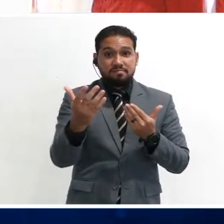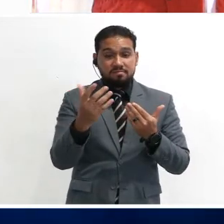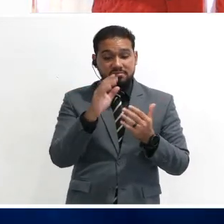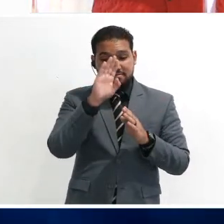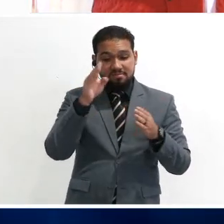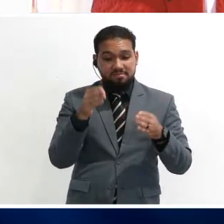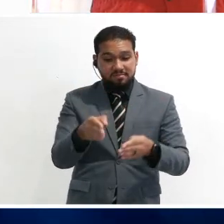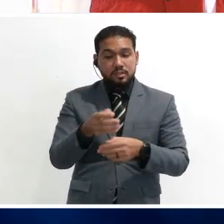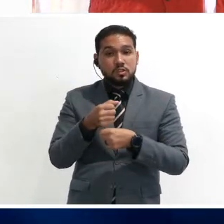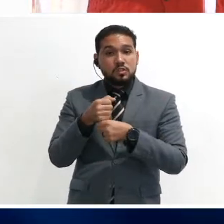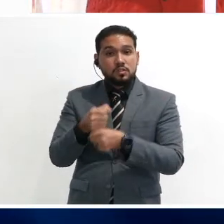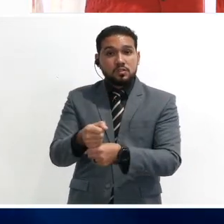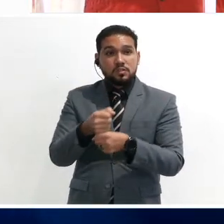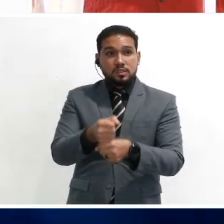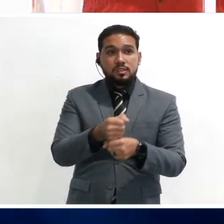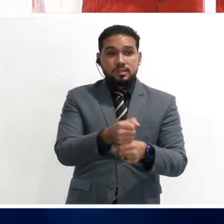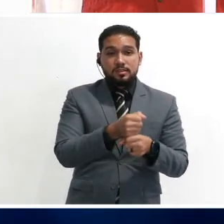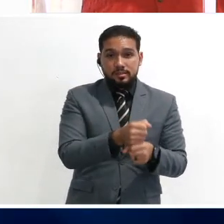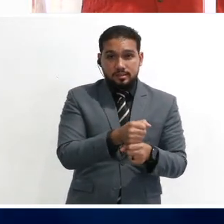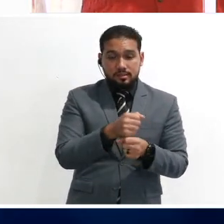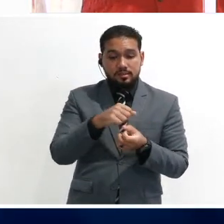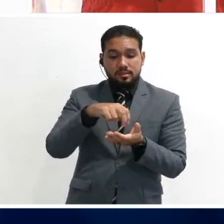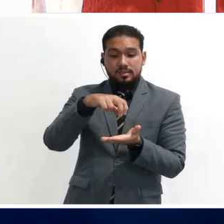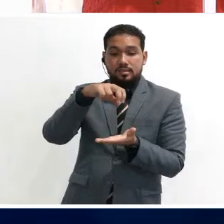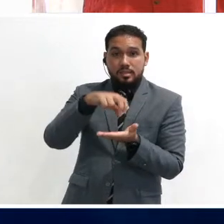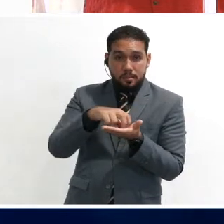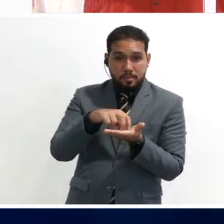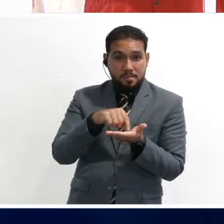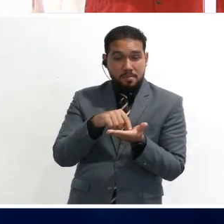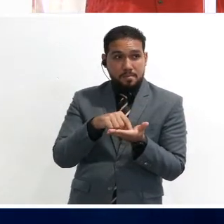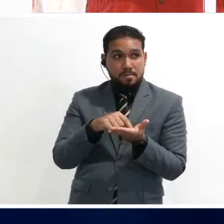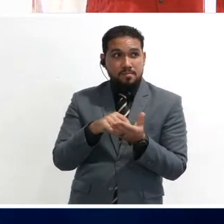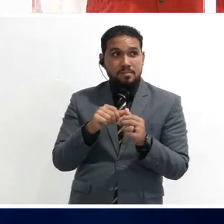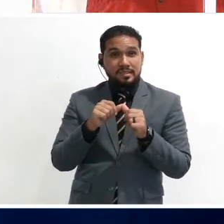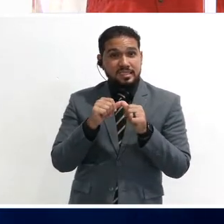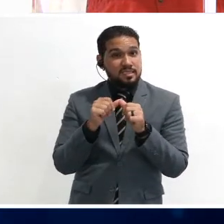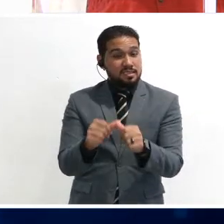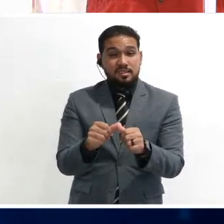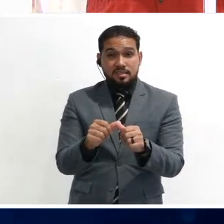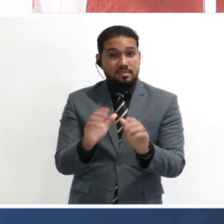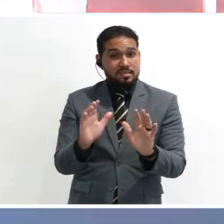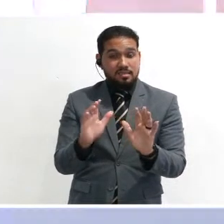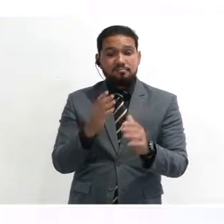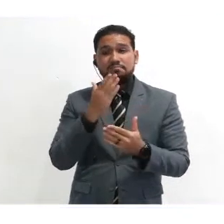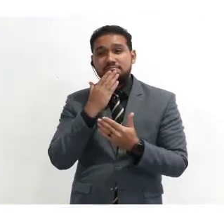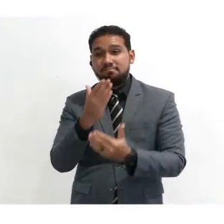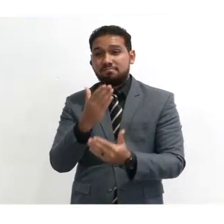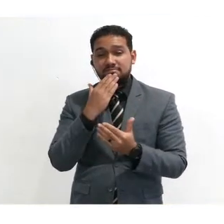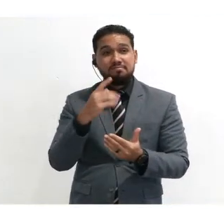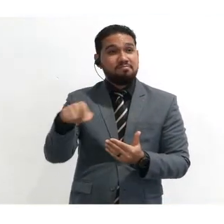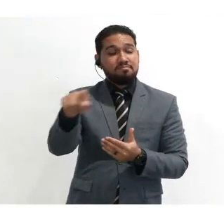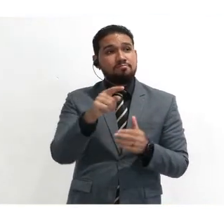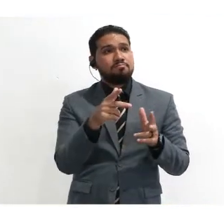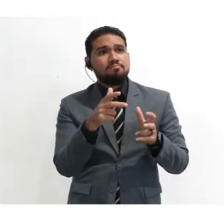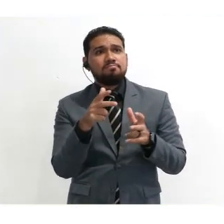know, the industry really can't move forward. So thank you for your attention. I appreciate it.